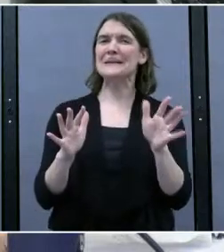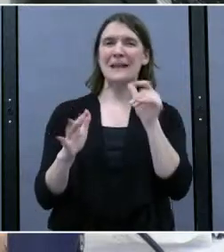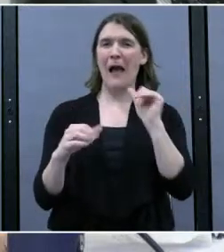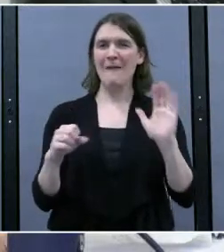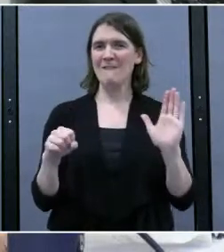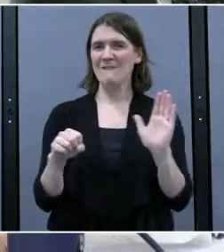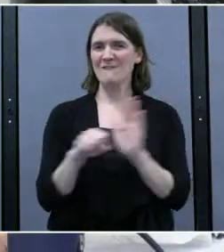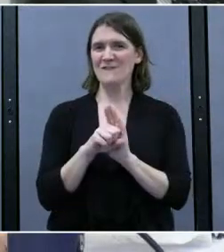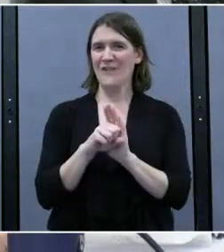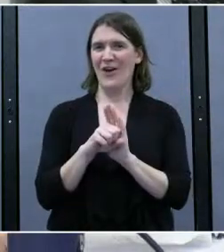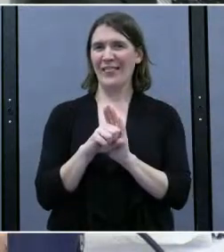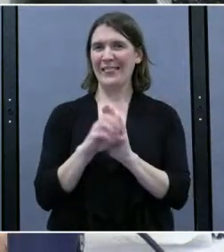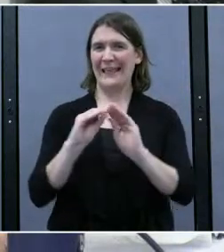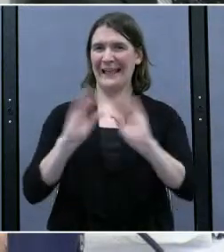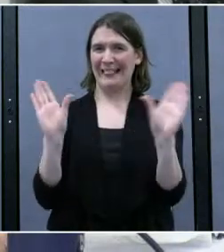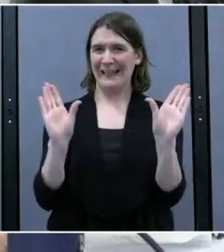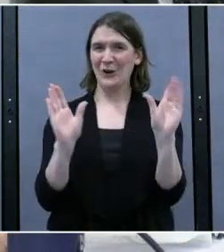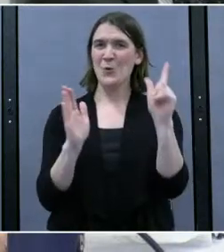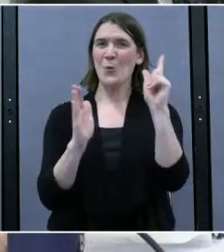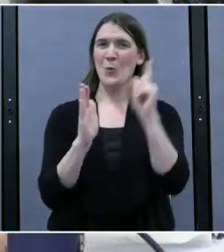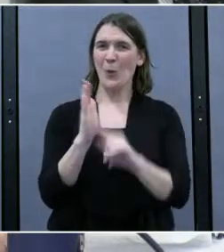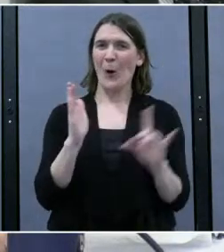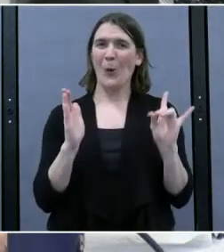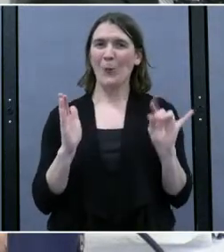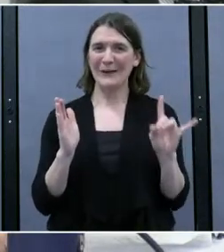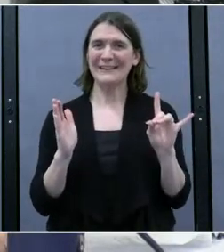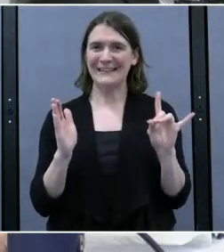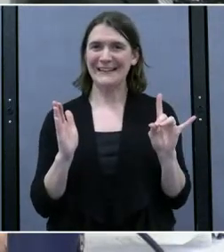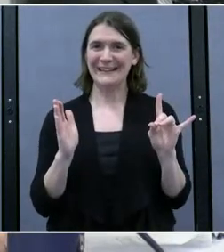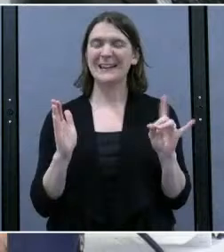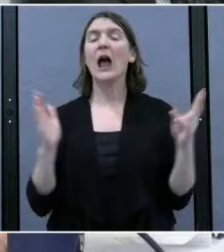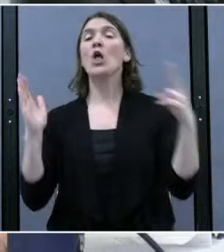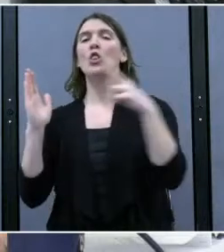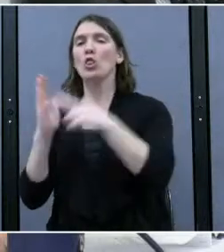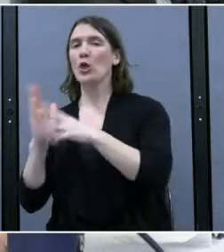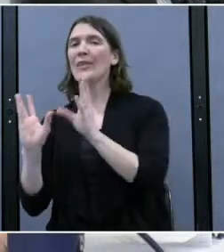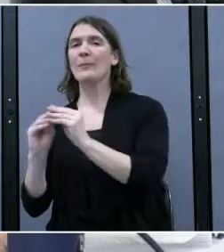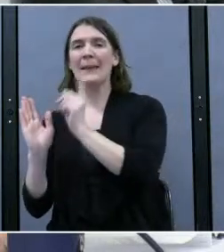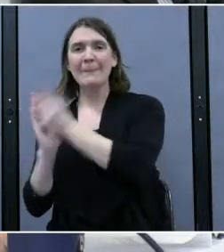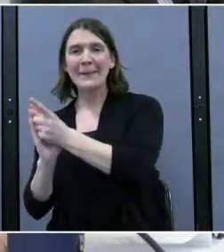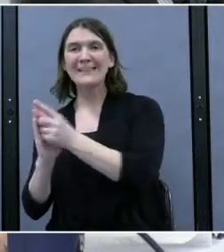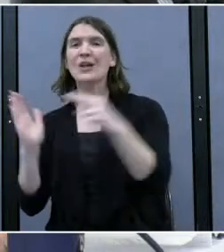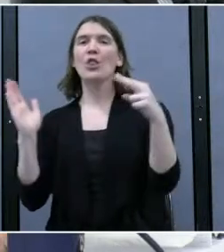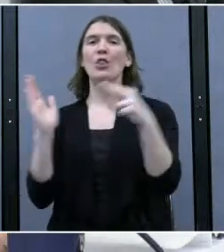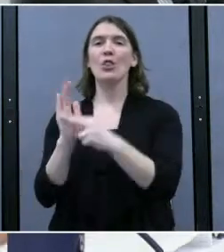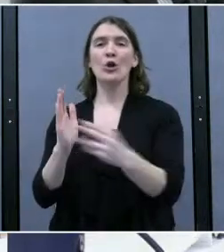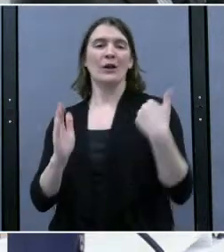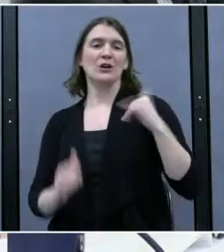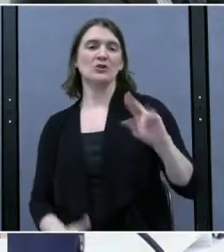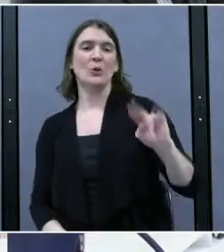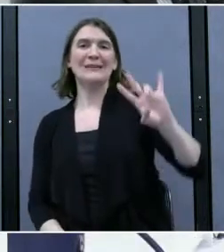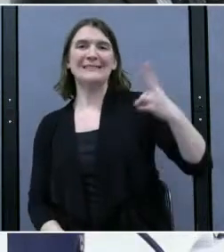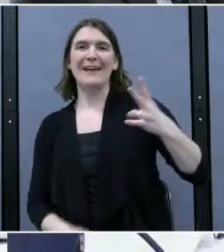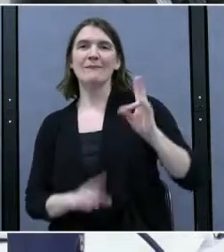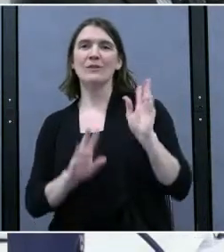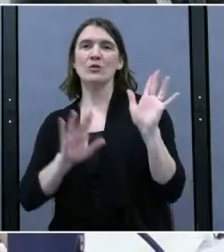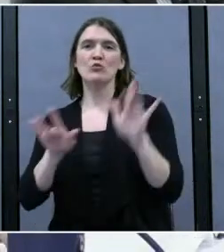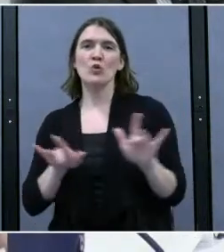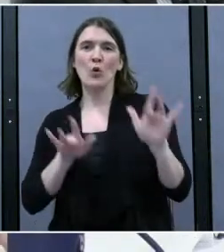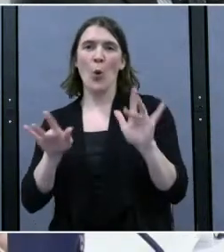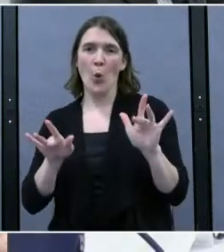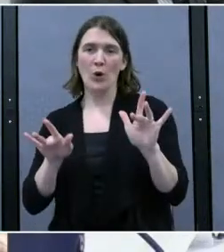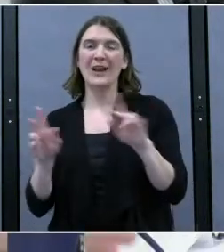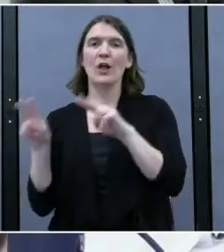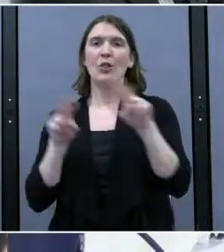of the cuts were presented to us in the meeting. And so I would say, looking at that January 7th memo